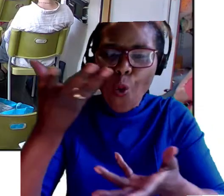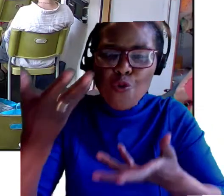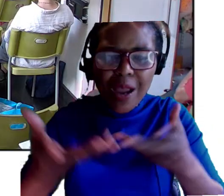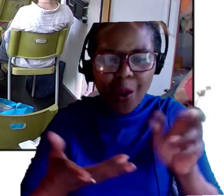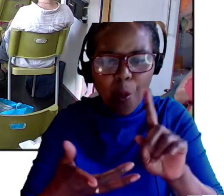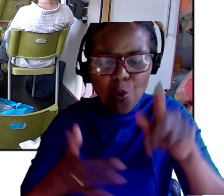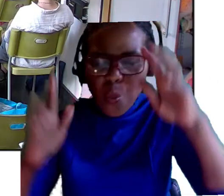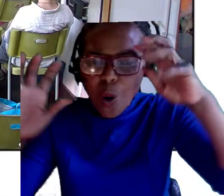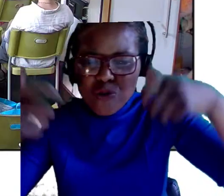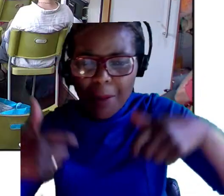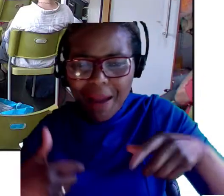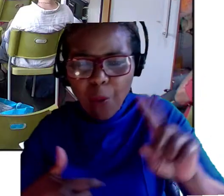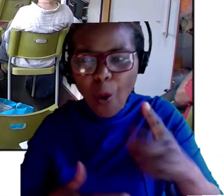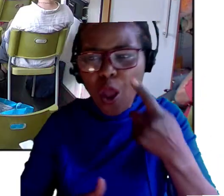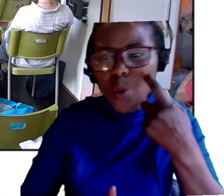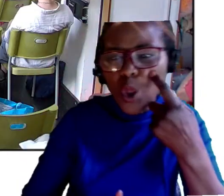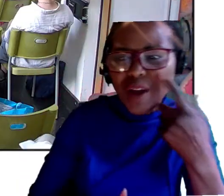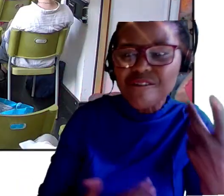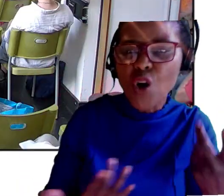about.